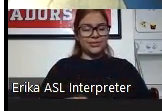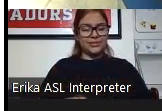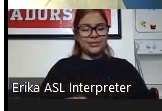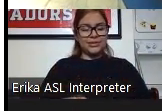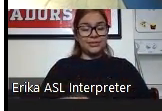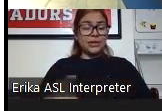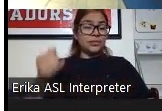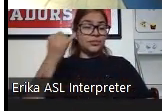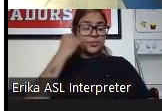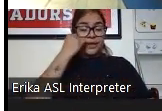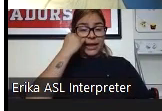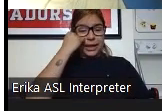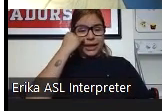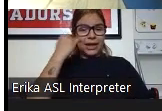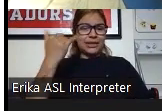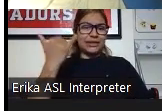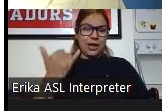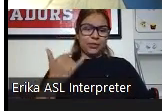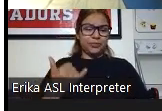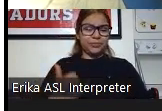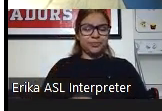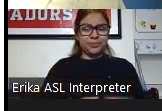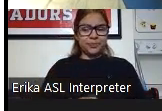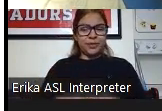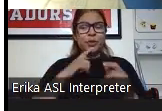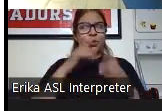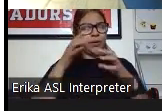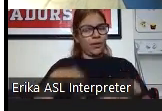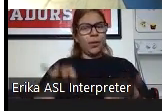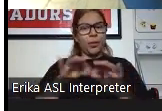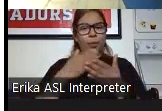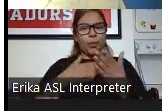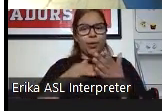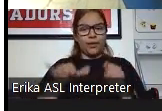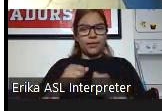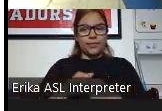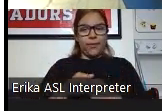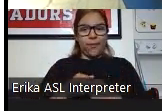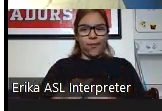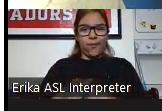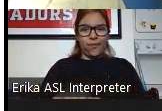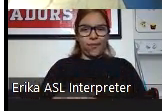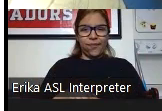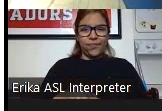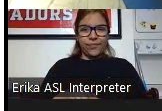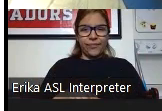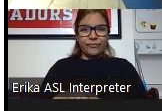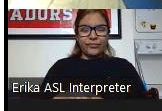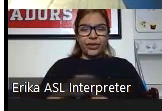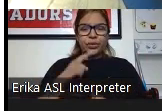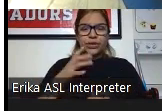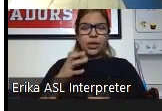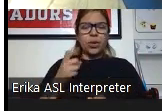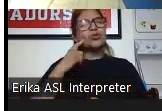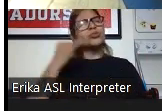Before diving into the nitty-gritty, the first principle driving the work of our subcommittee is that we want to